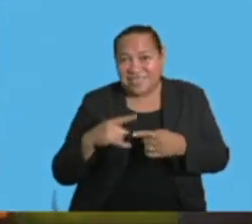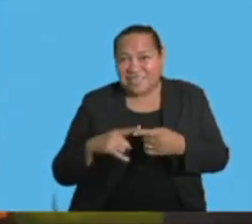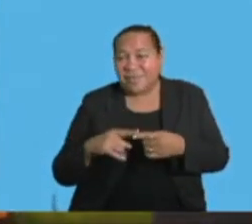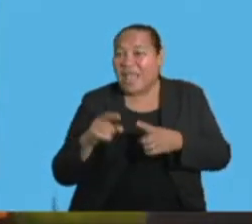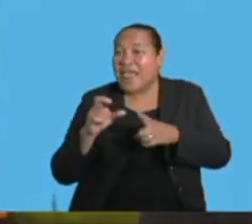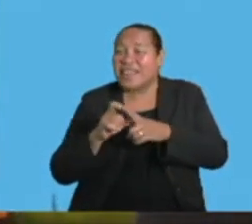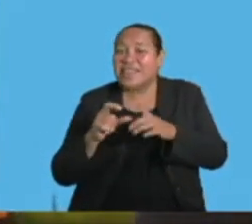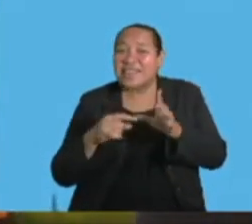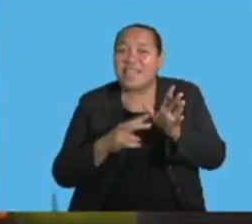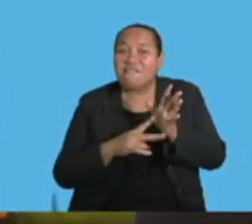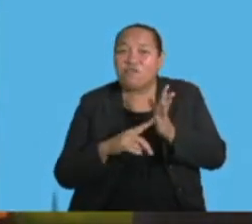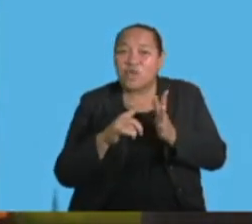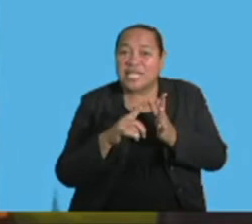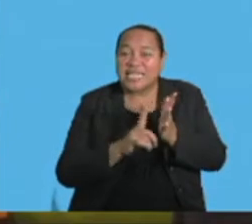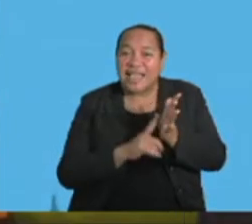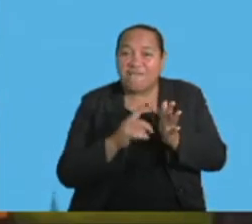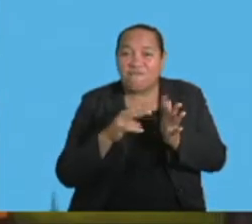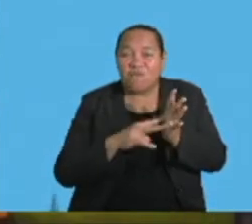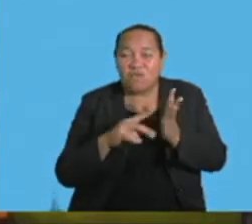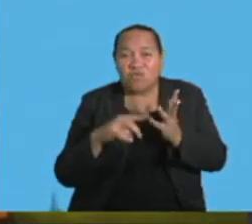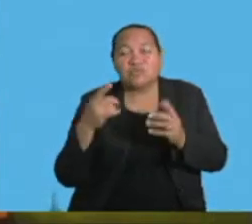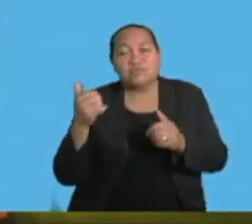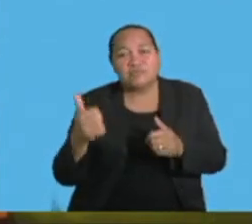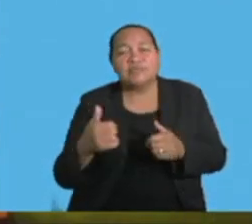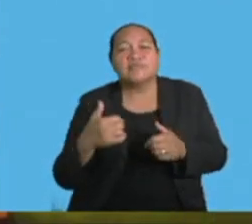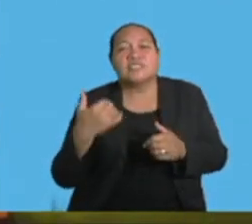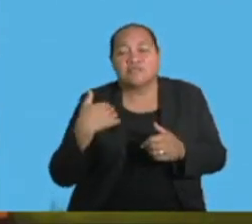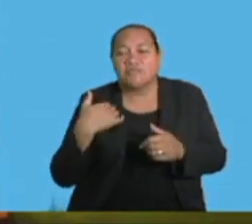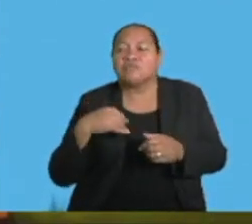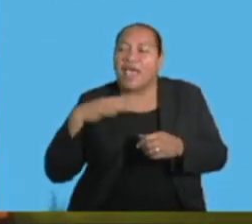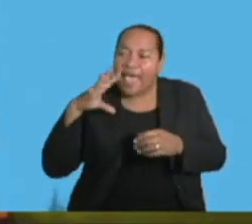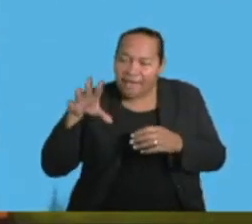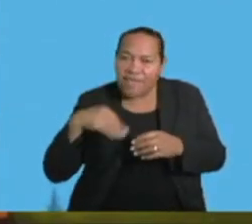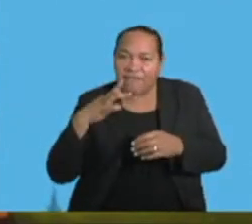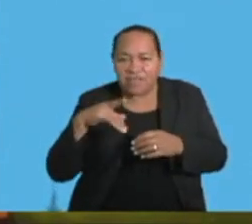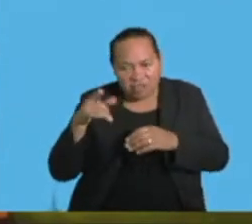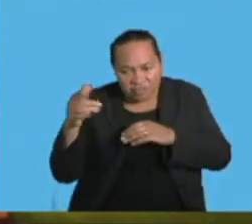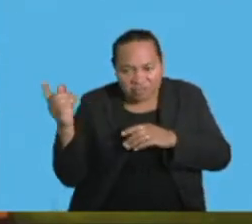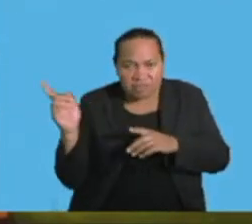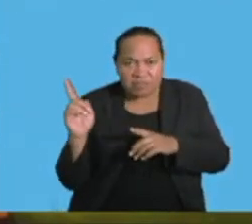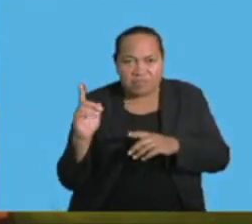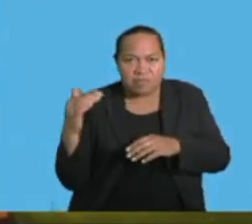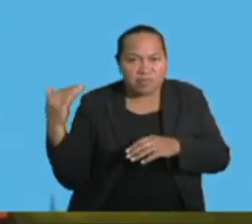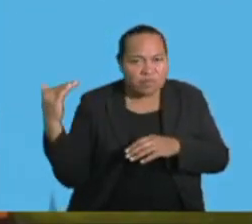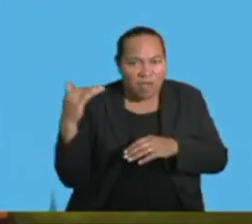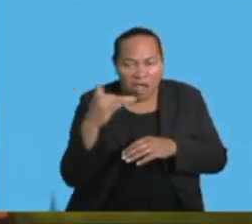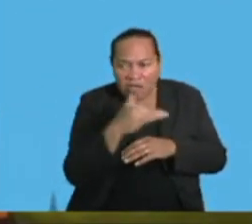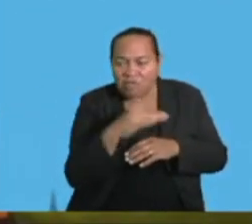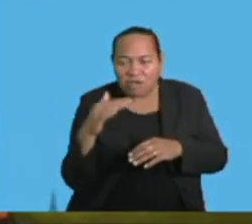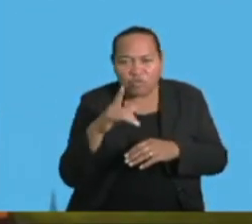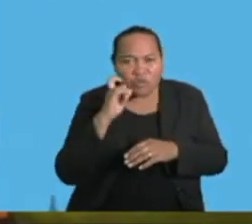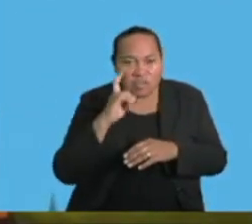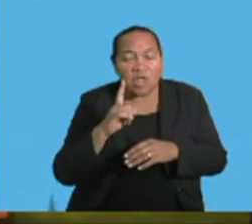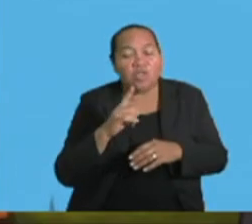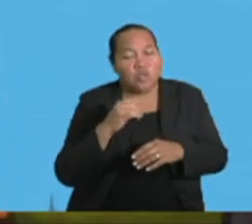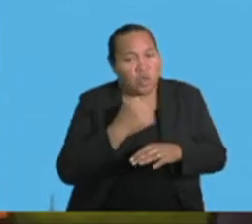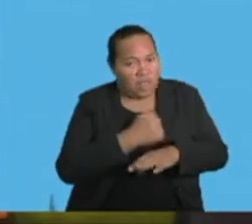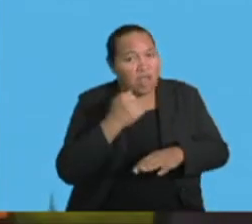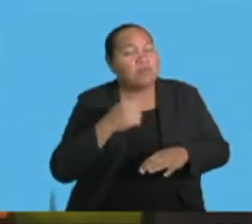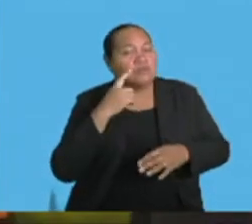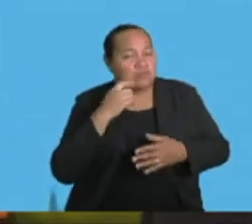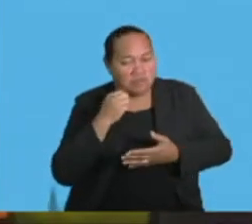Honorable Tikundundua would know that, who would see all the developers as every day he passes by. So we are building the capacity. We are also what we're